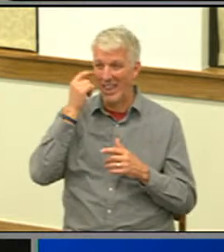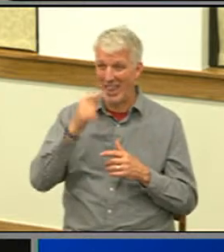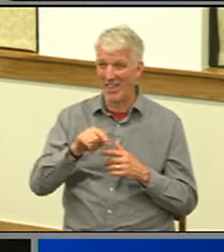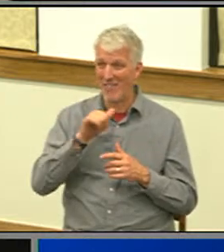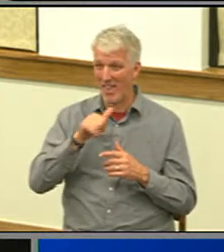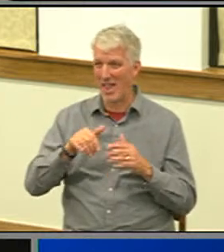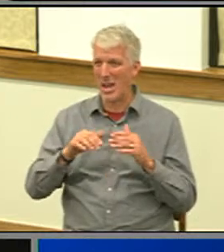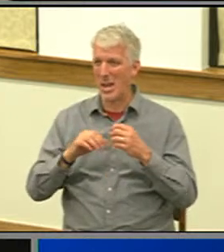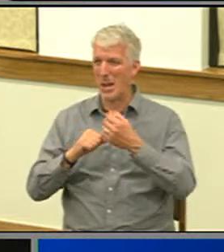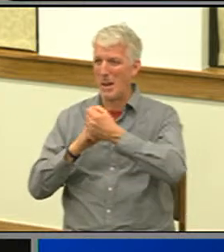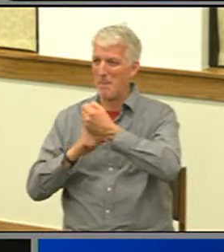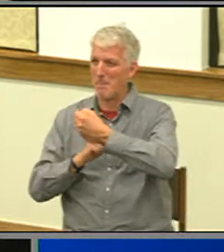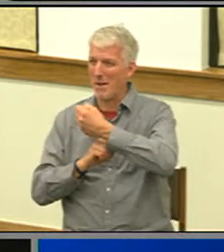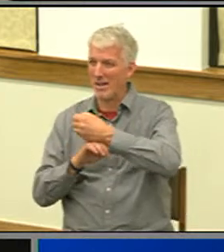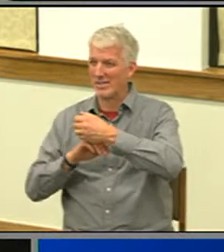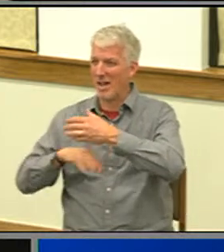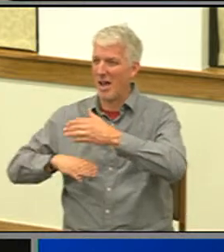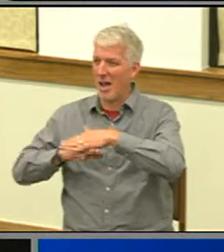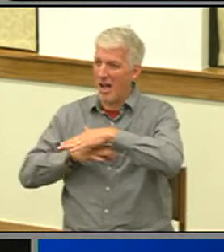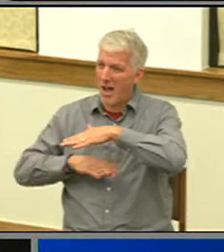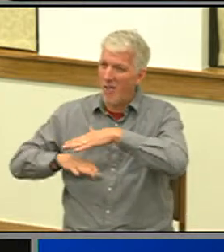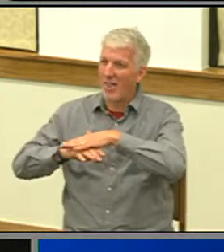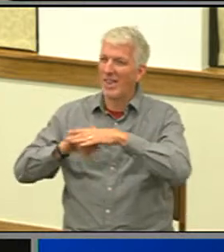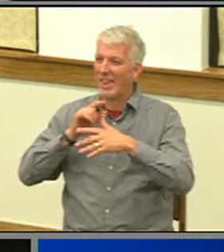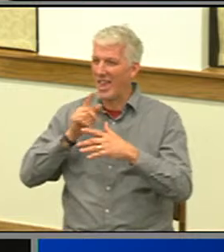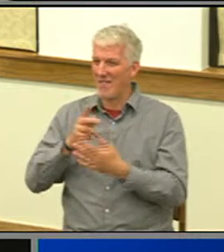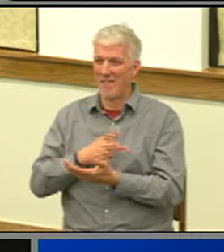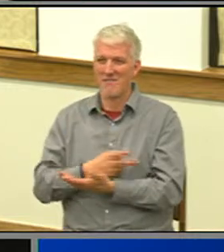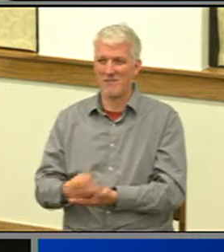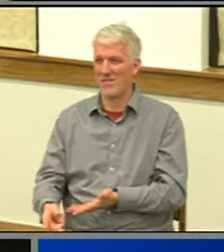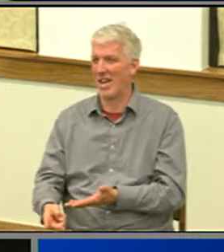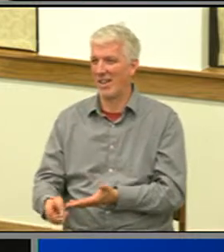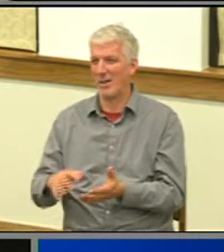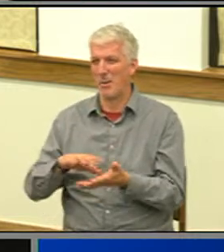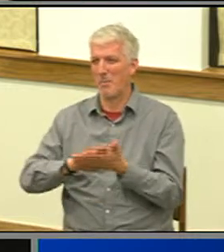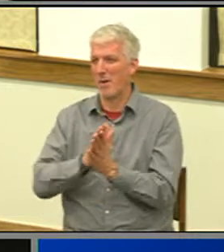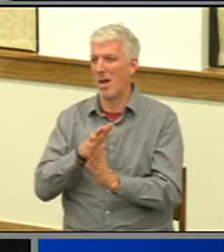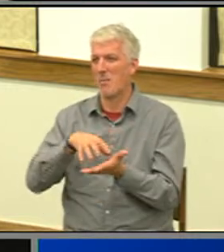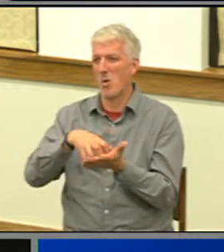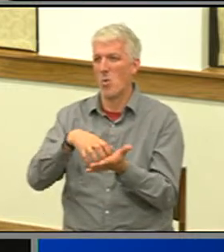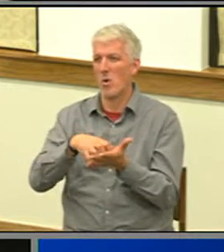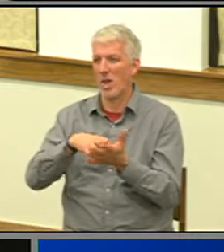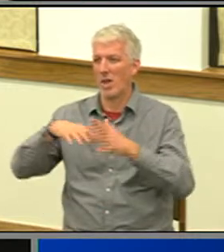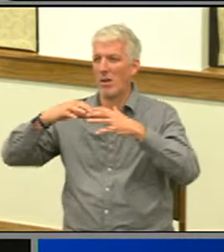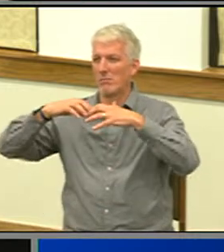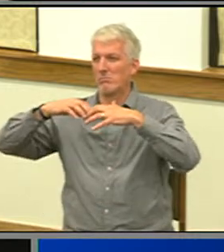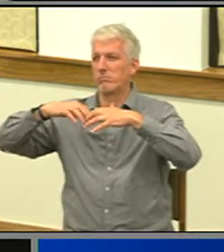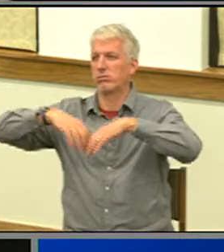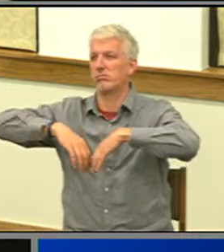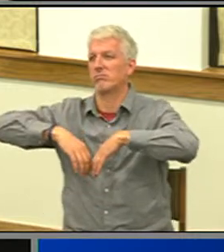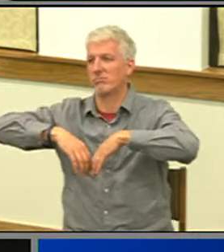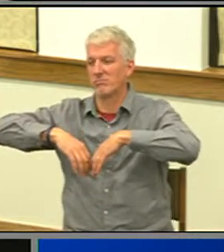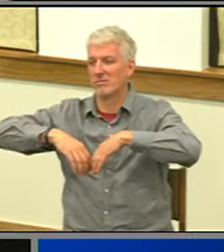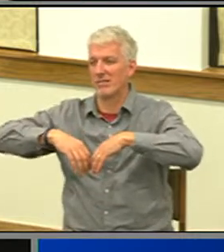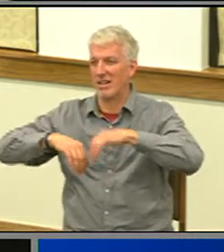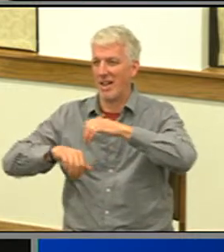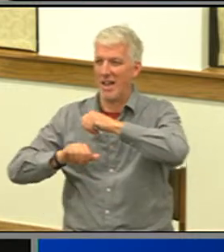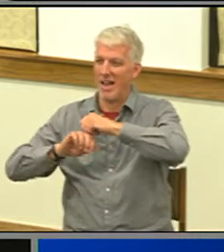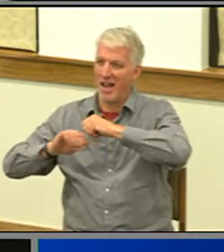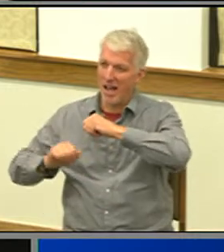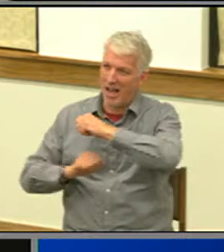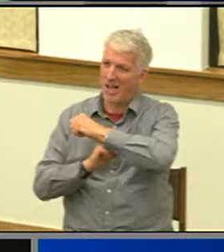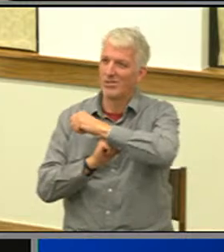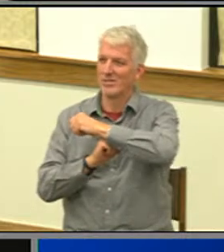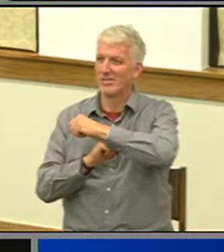tree roots. Base failure is when the asphalt has failed all the way to the base of